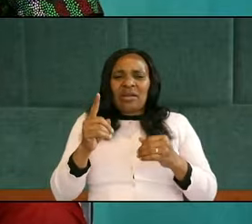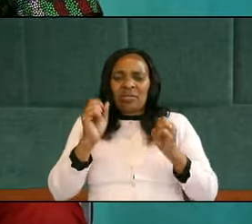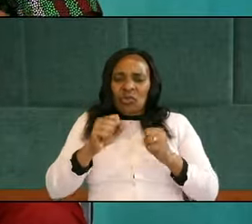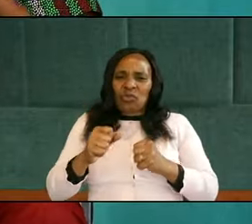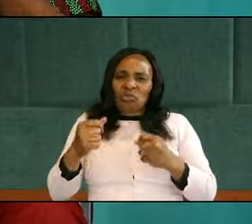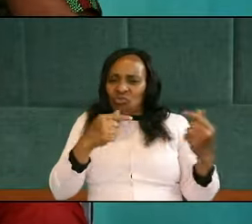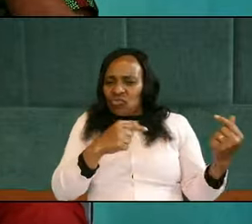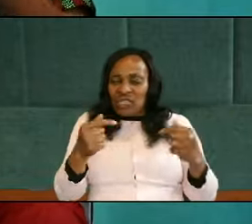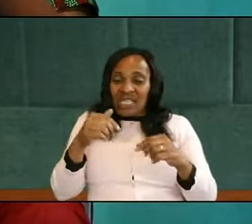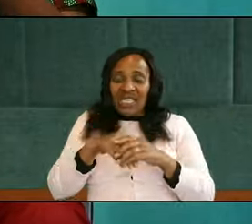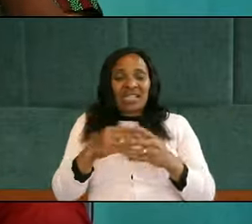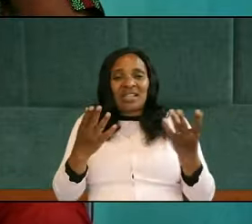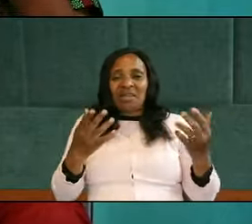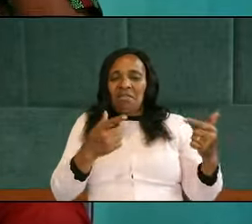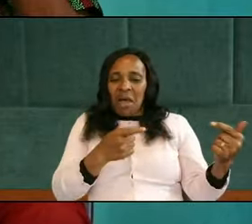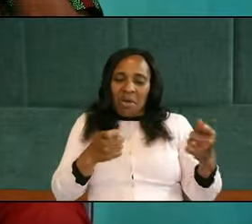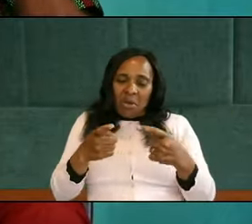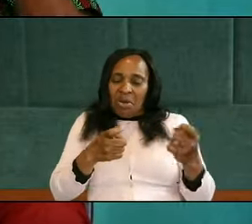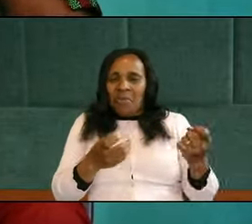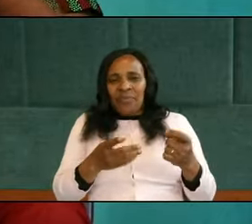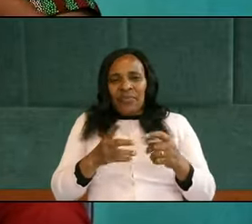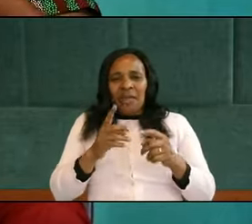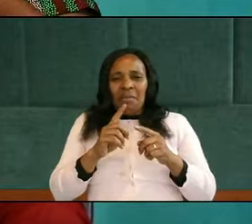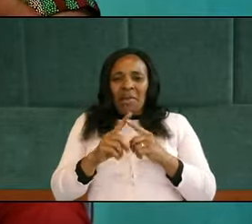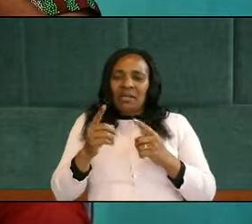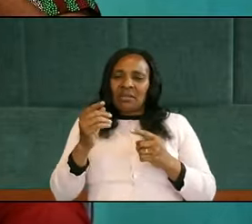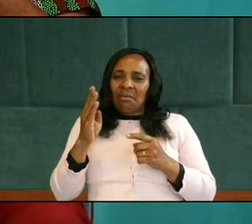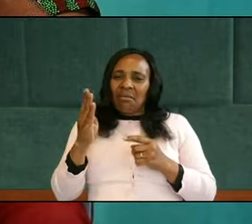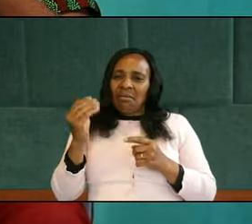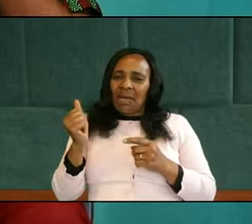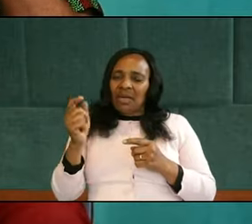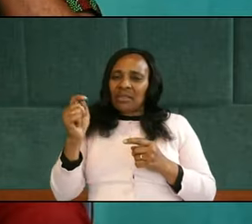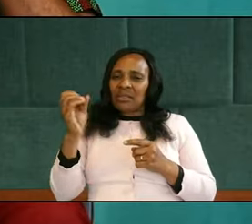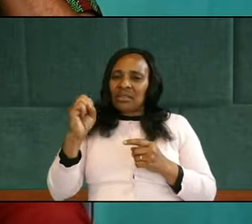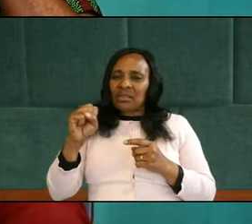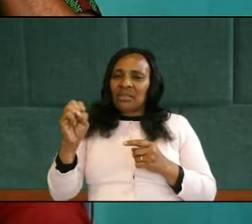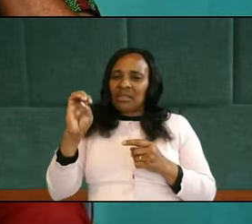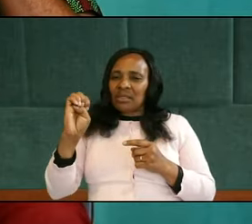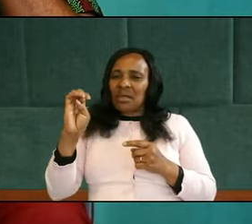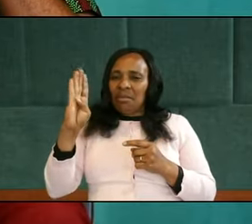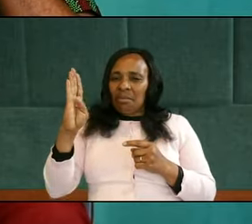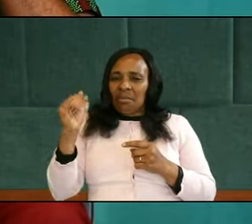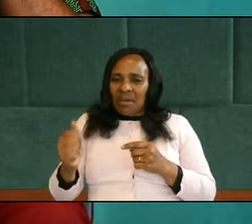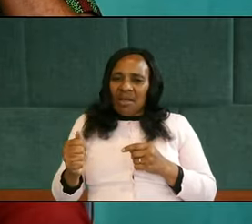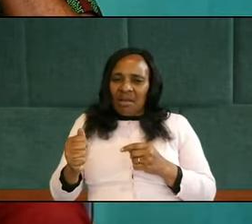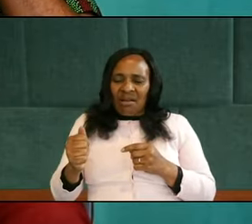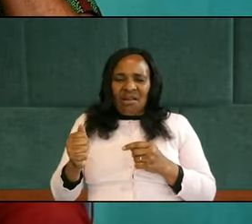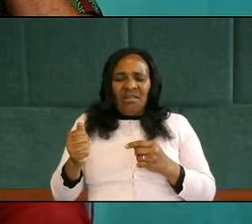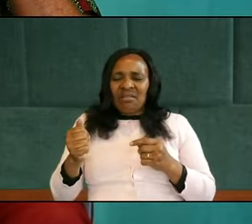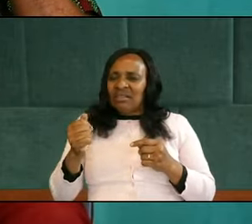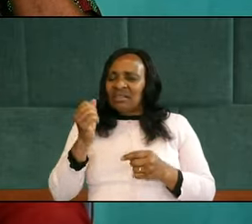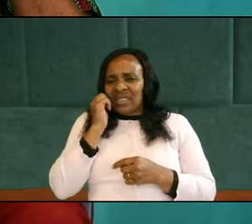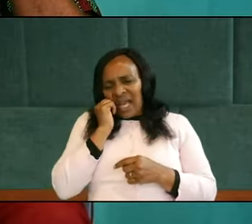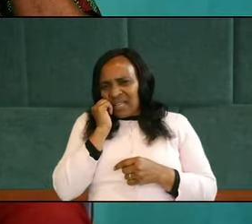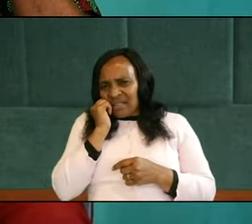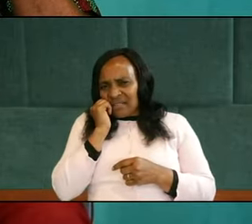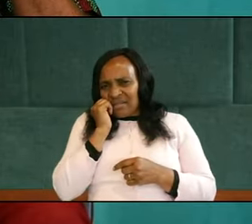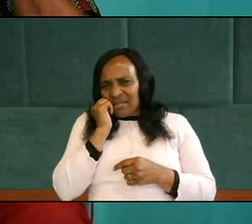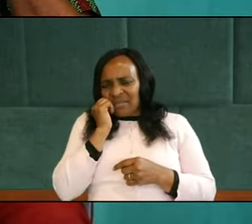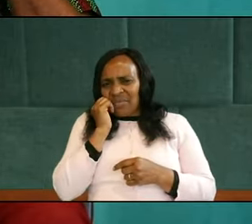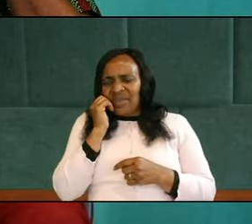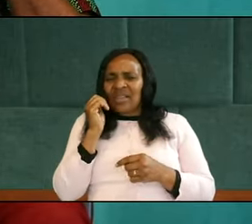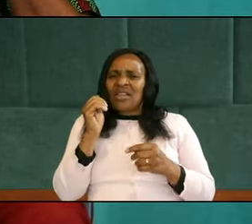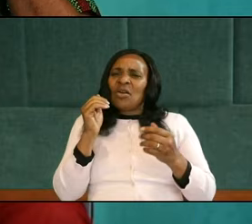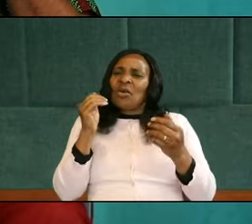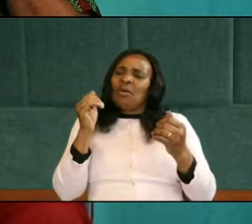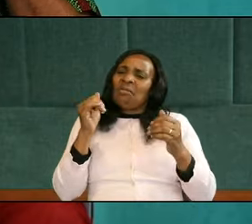killed. Mm. And because of that, then Bathsheba, I think she's most sad. But I mean, at points, I just ask myself, is it tactfulness